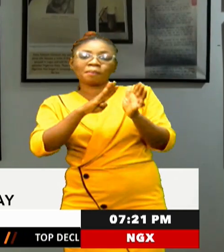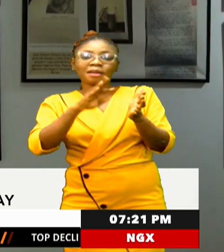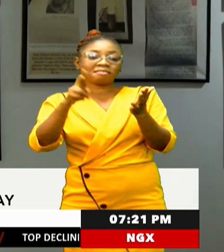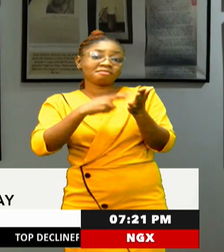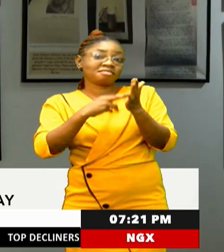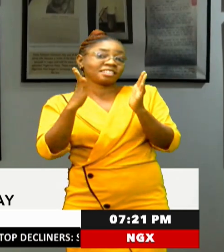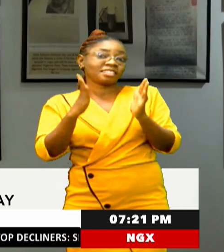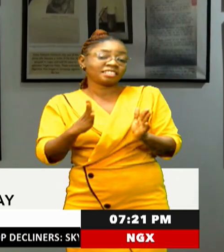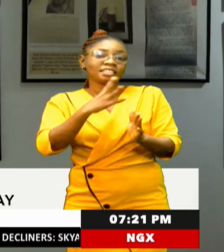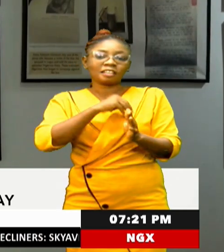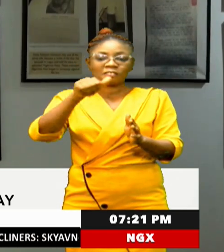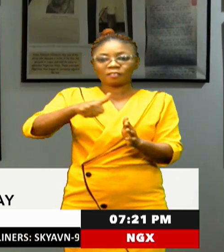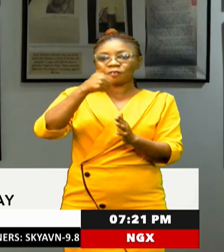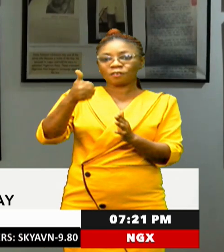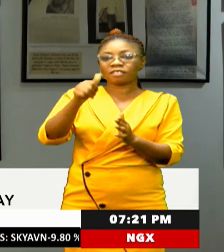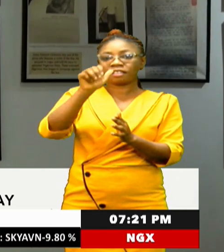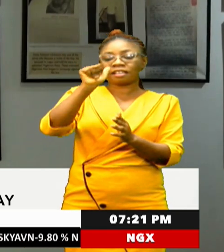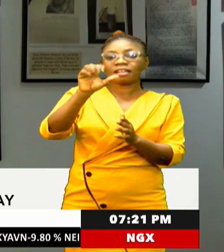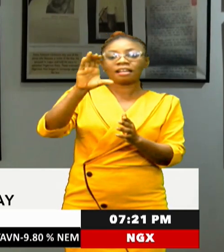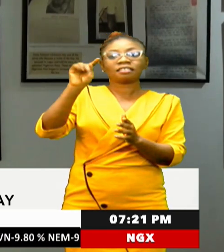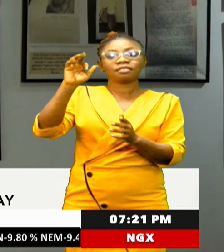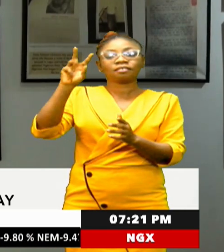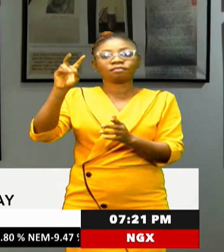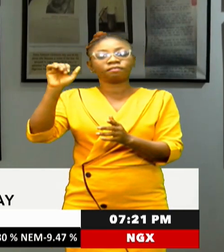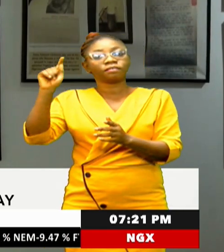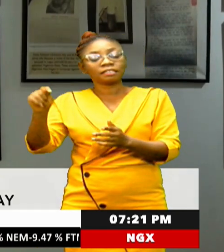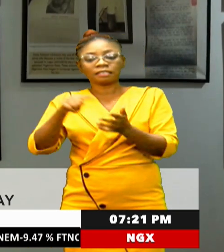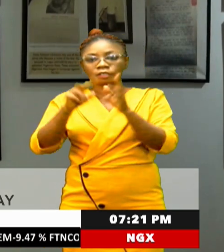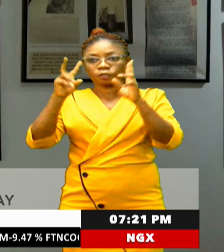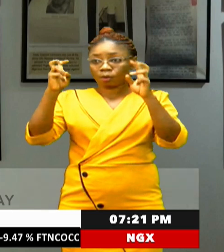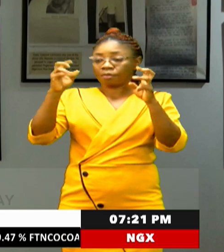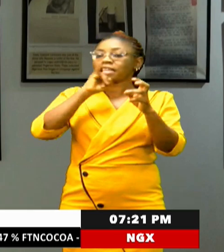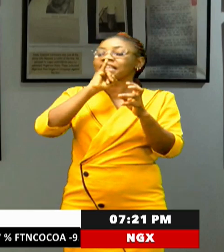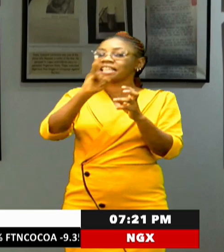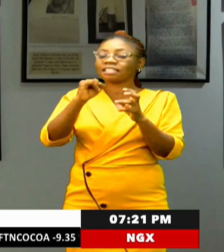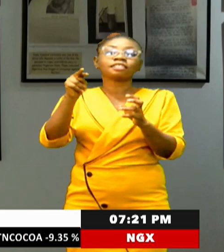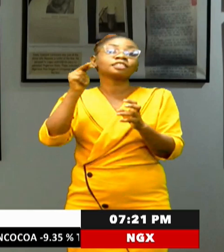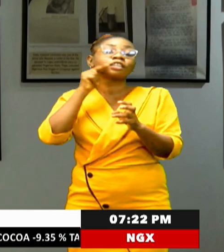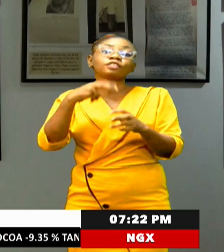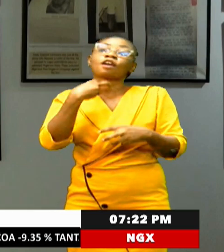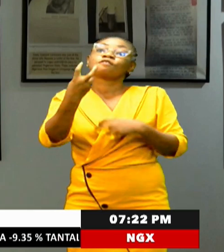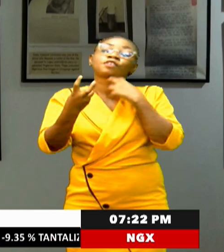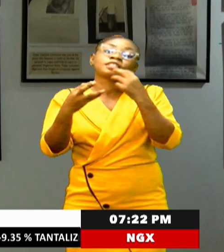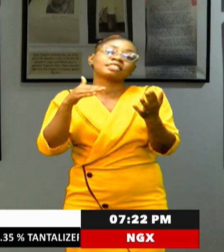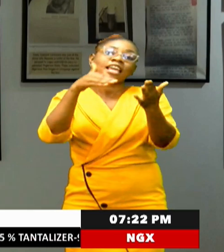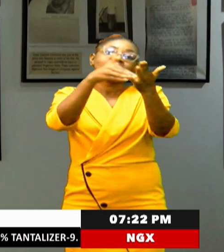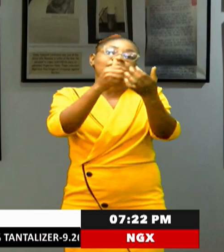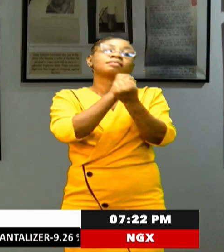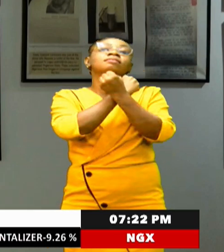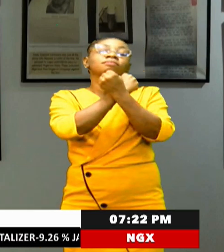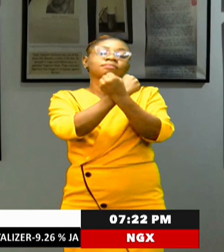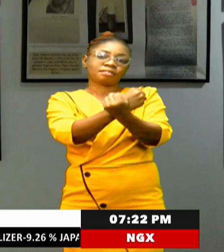anti-slavery activists and artists. The theme of the exhibition is Nigerian Voices Against